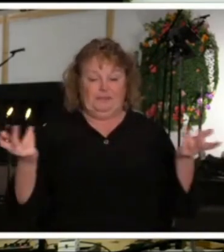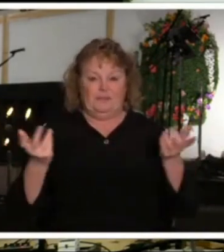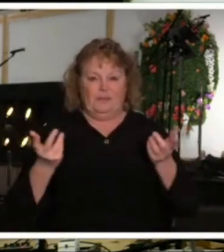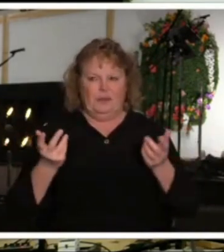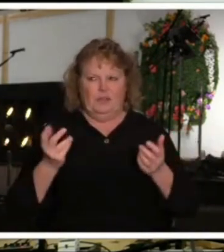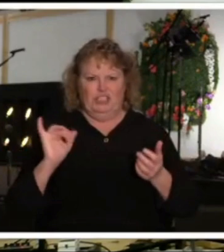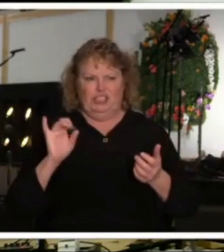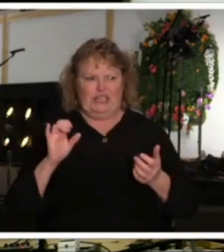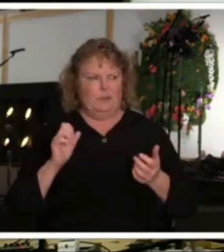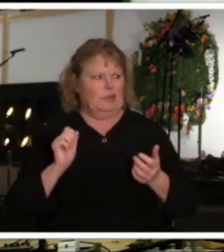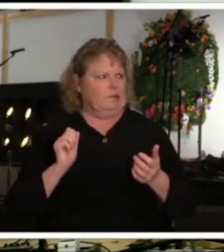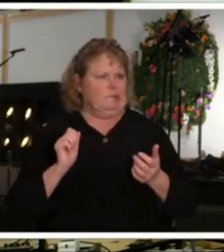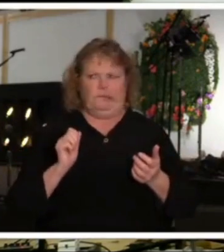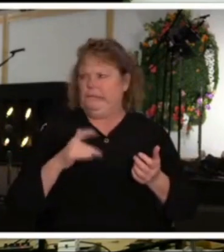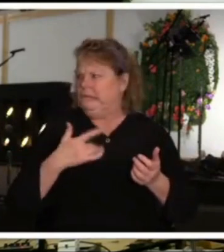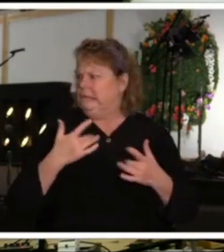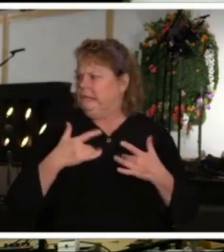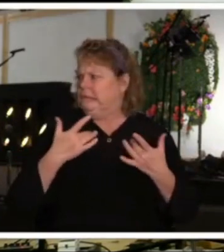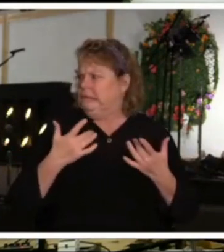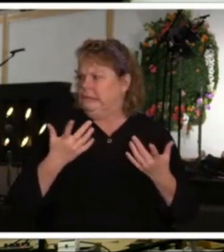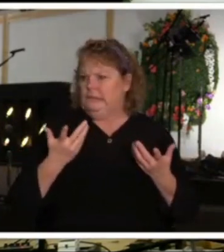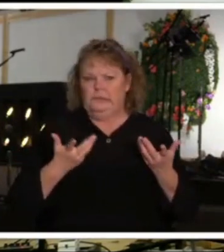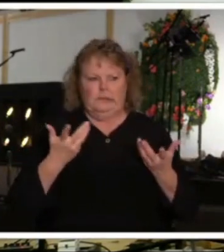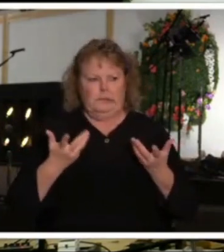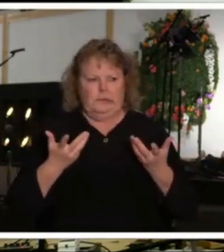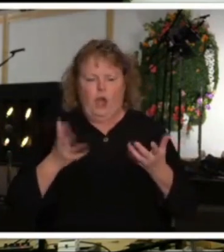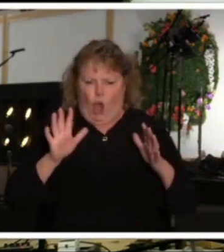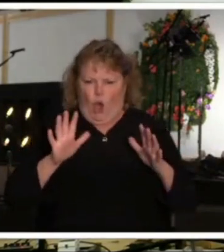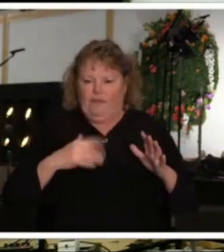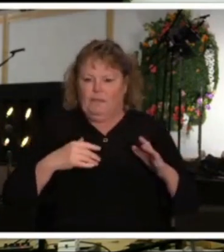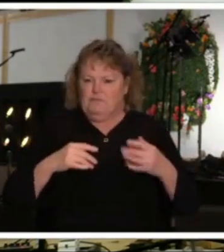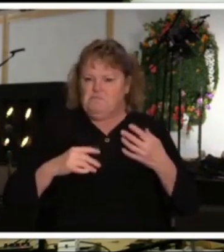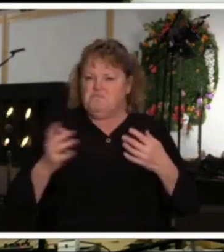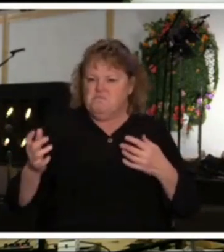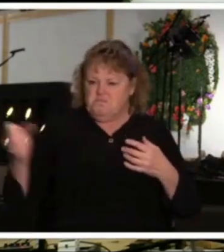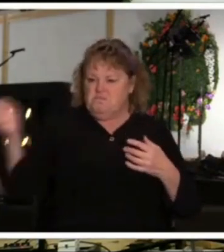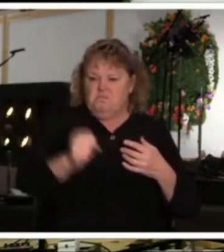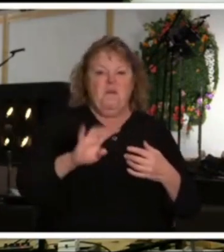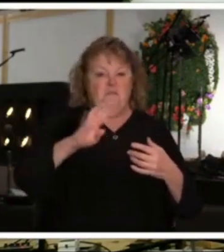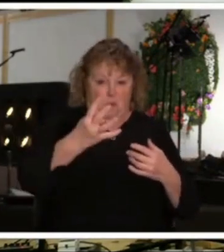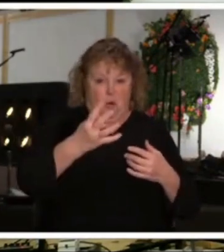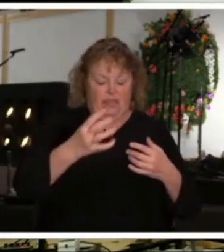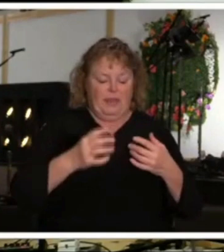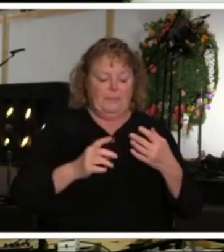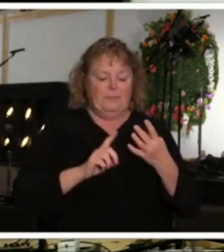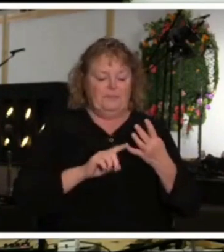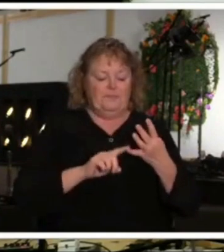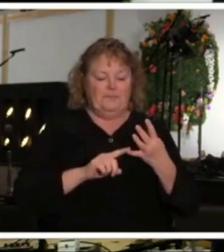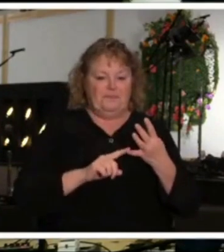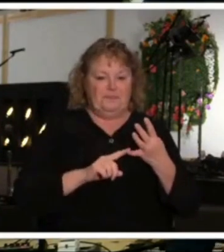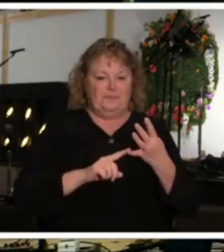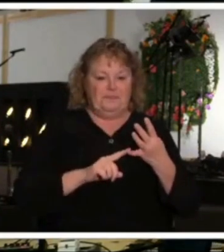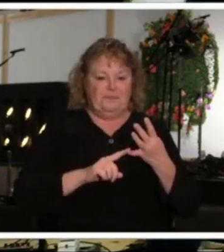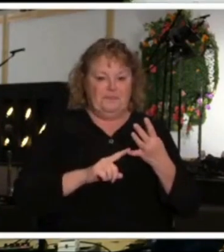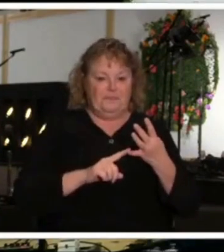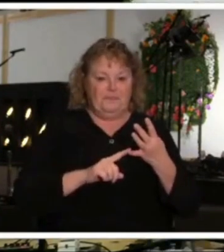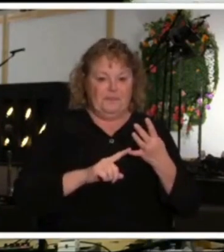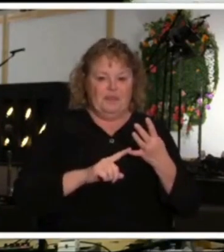on? All right, we can get it right. We bring it up. Let's bring another one. So he brings out son number four. Okay.